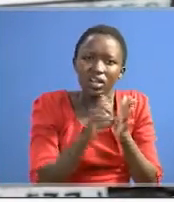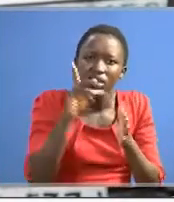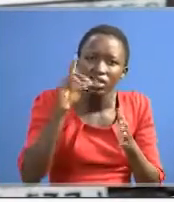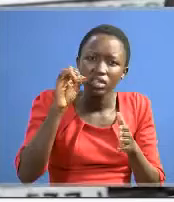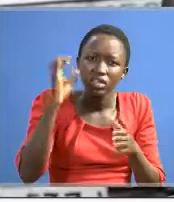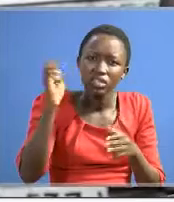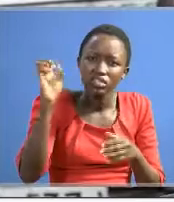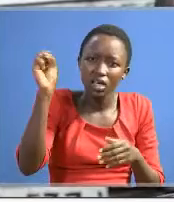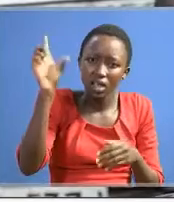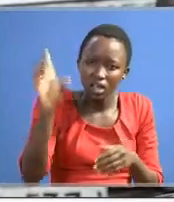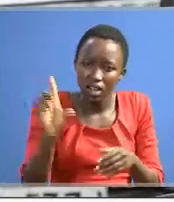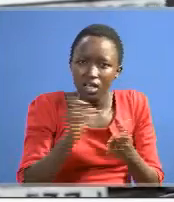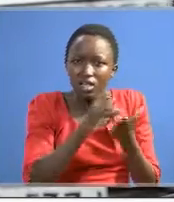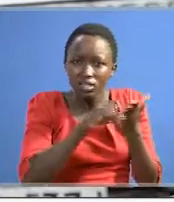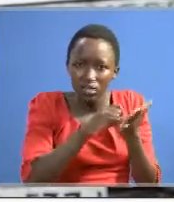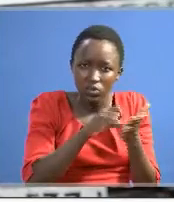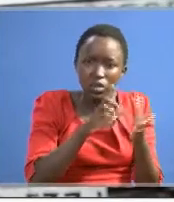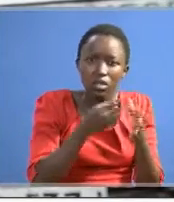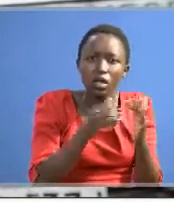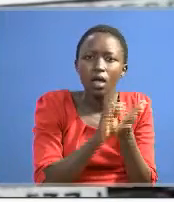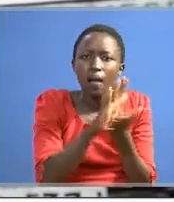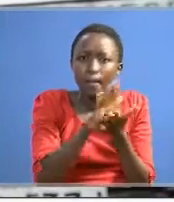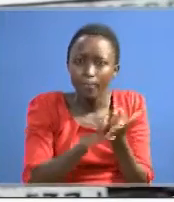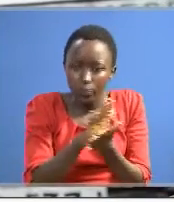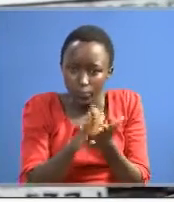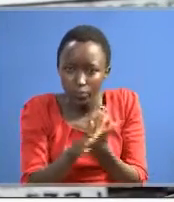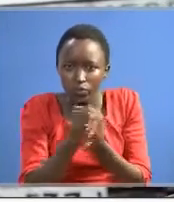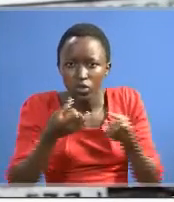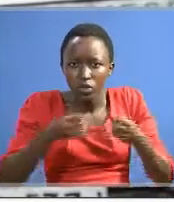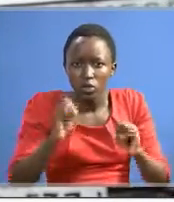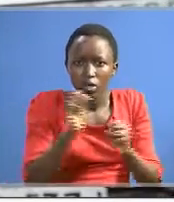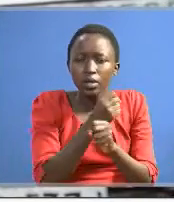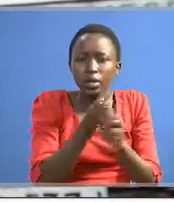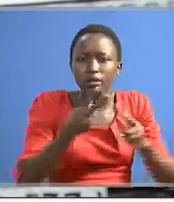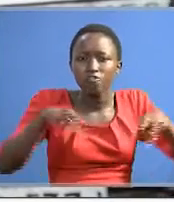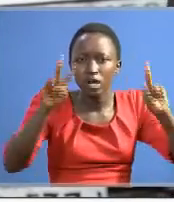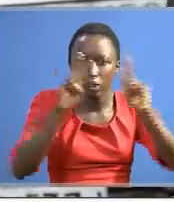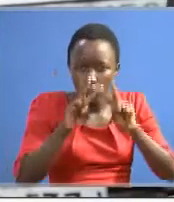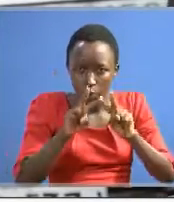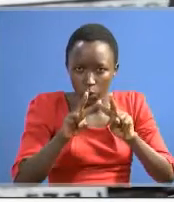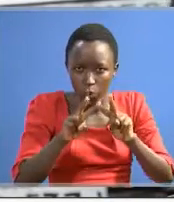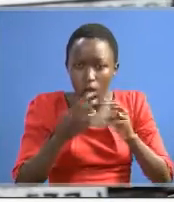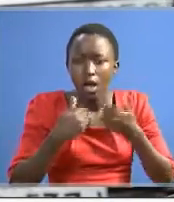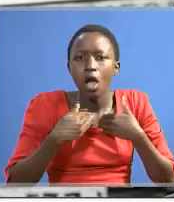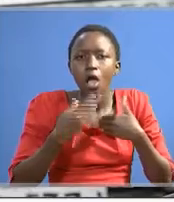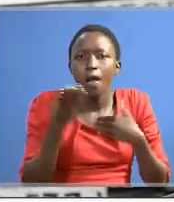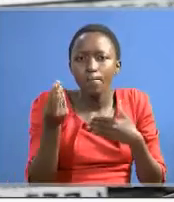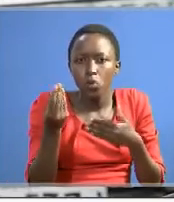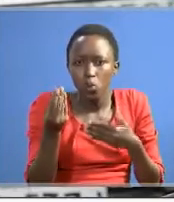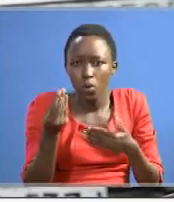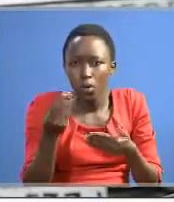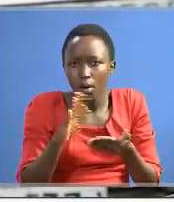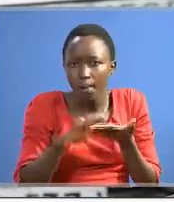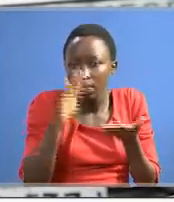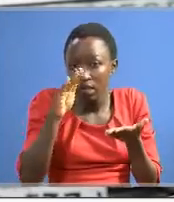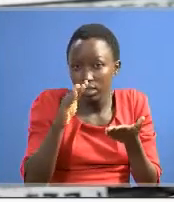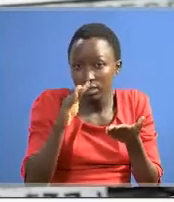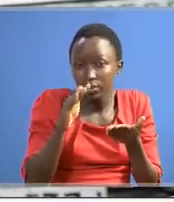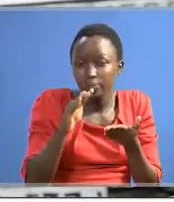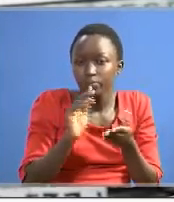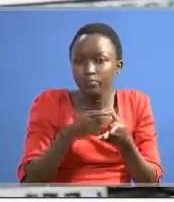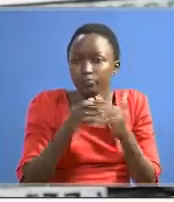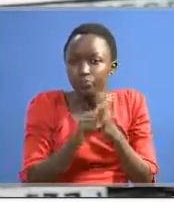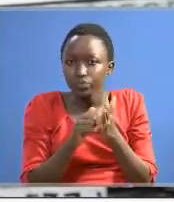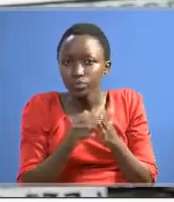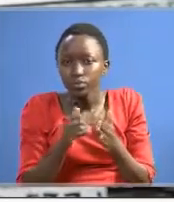heavy fuel oil for the industries. So basically, they are trying to make value, get more money from a low product. And as I